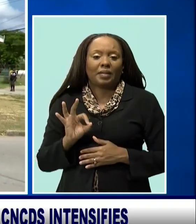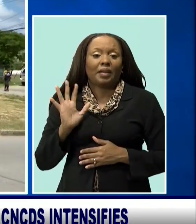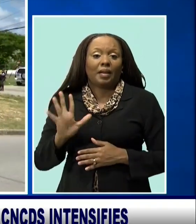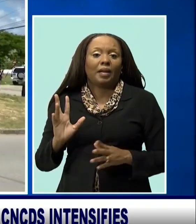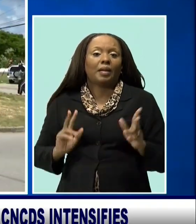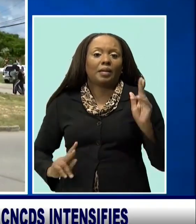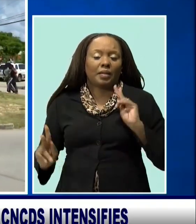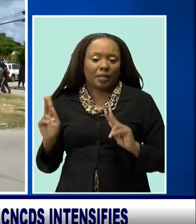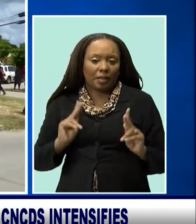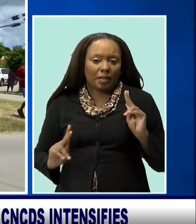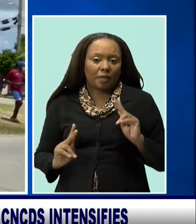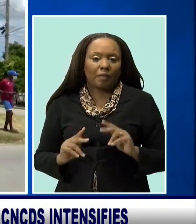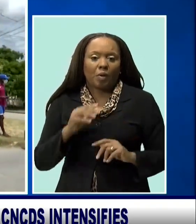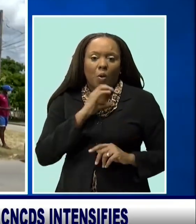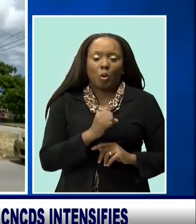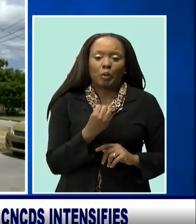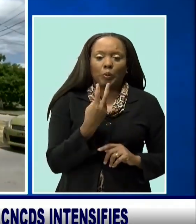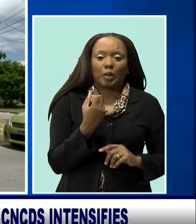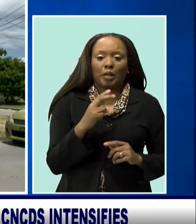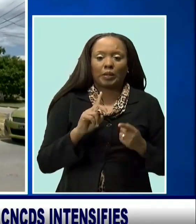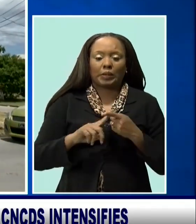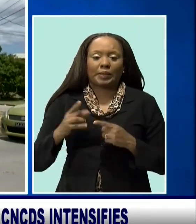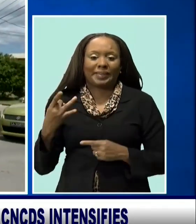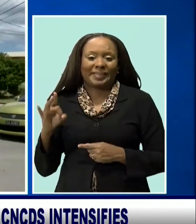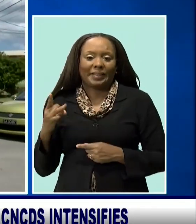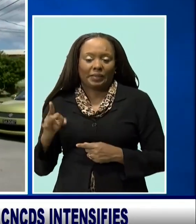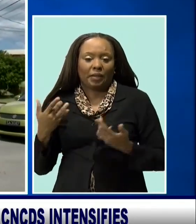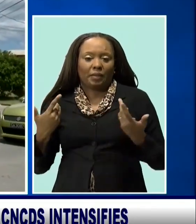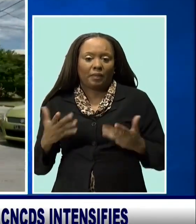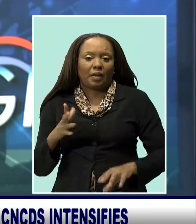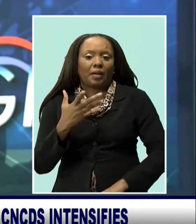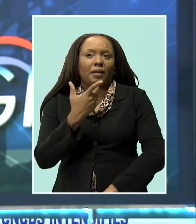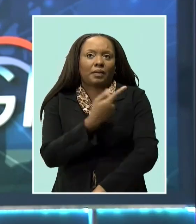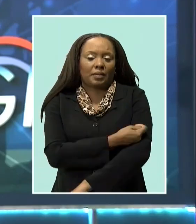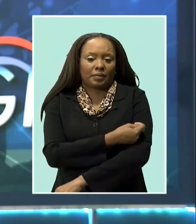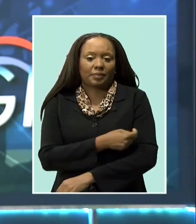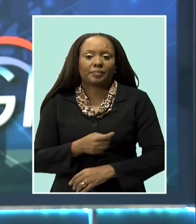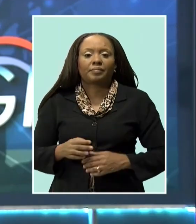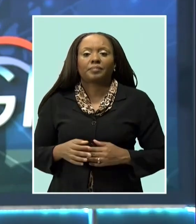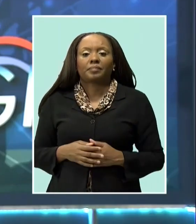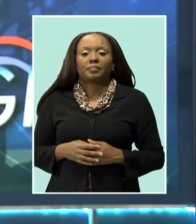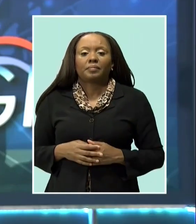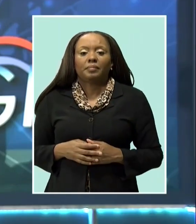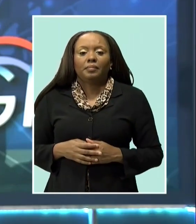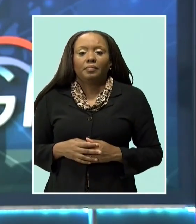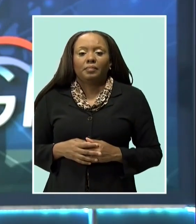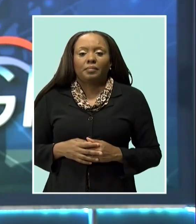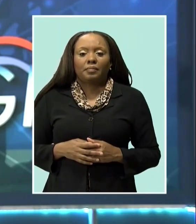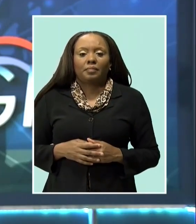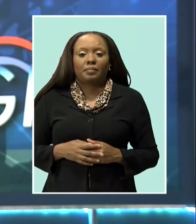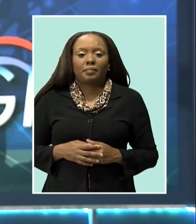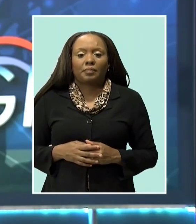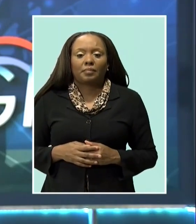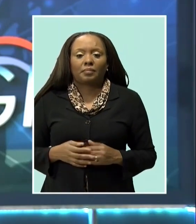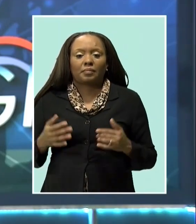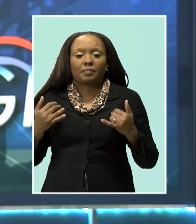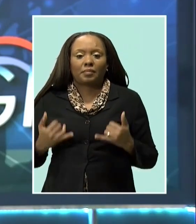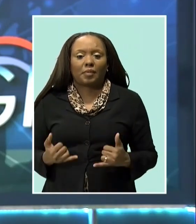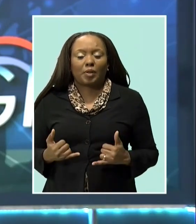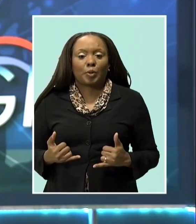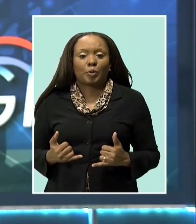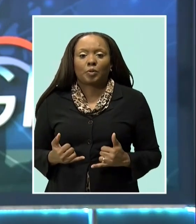8,895 people between the ages of 12 and 18 who were vaccinated. Well, Barbados has a new record in its daily number